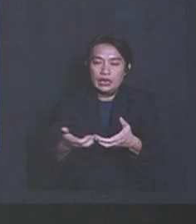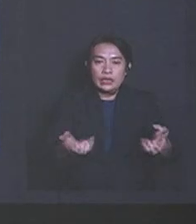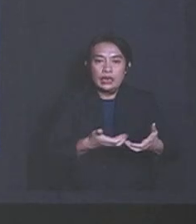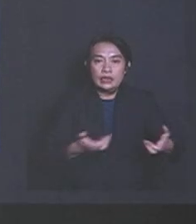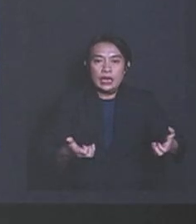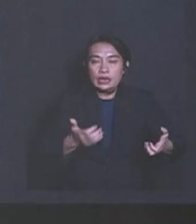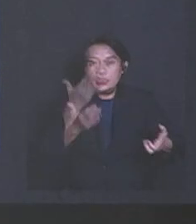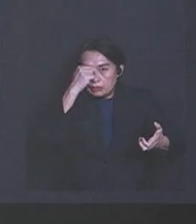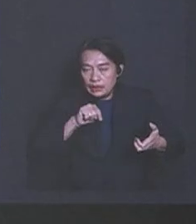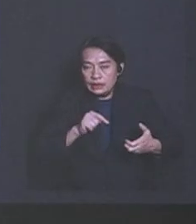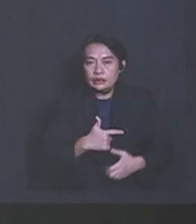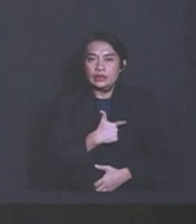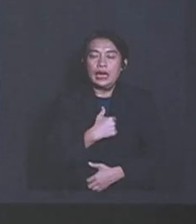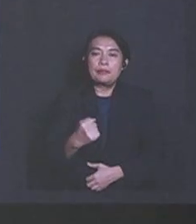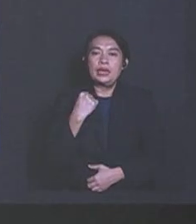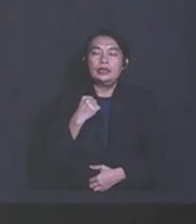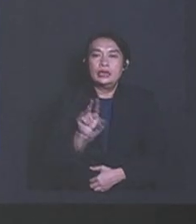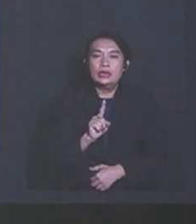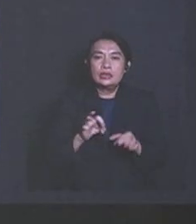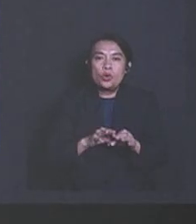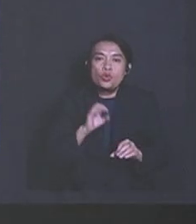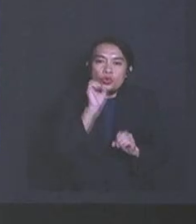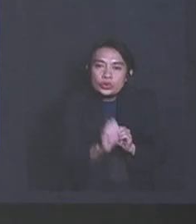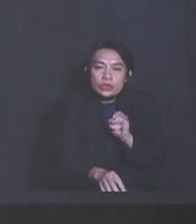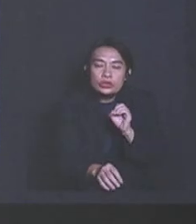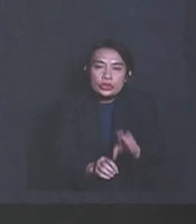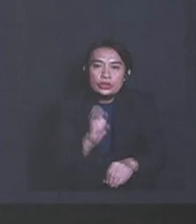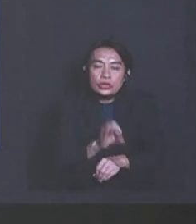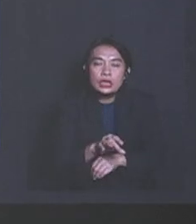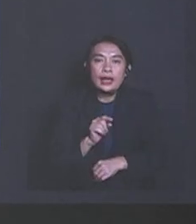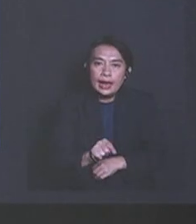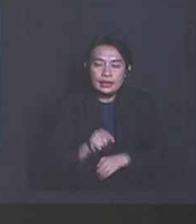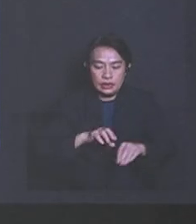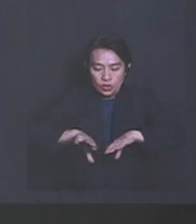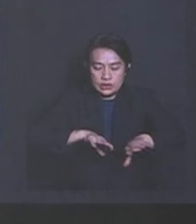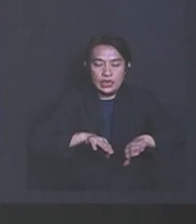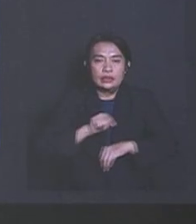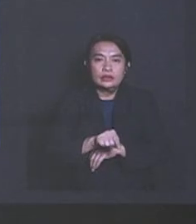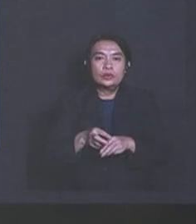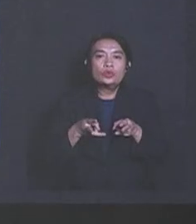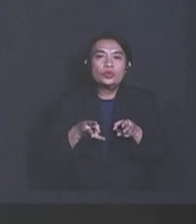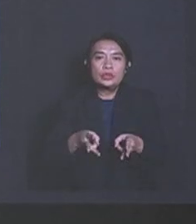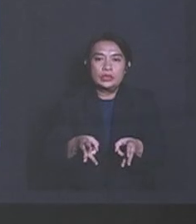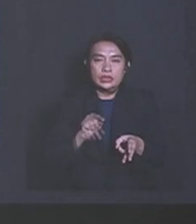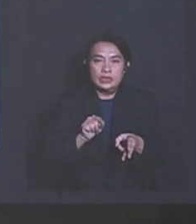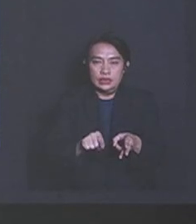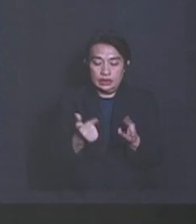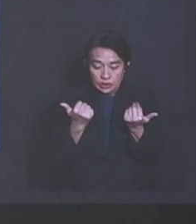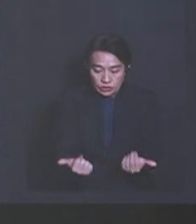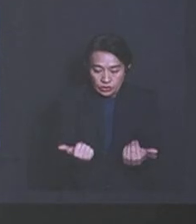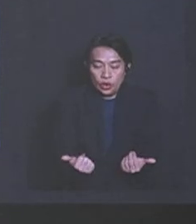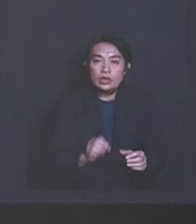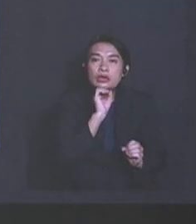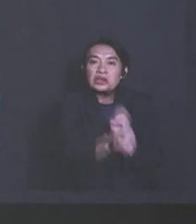significantly. So if you see the total number, right now we have around 10,000 tons a day about